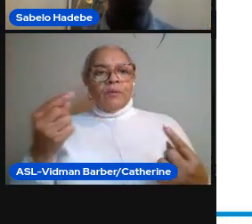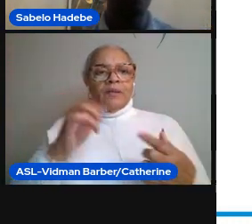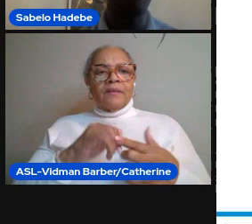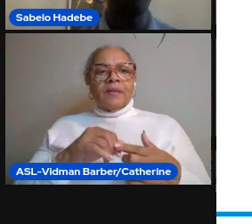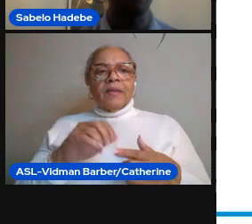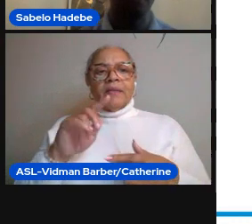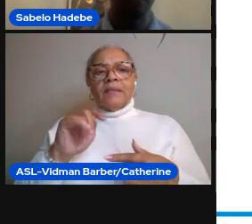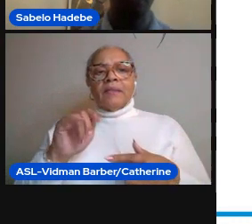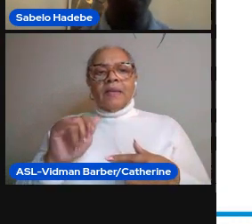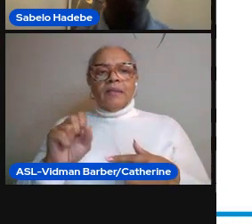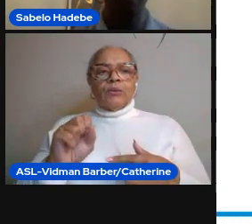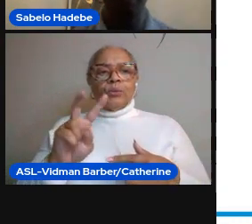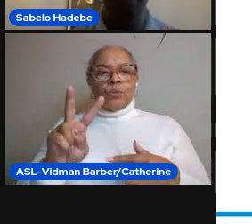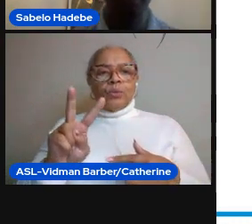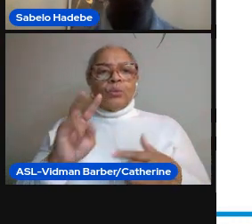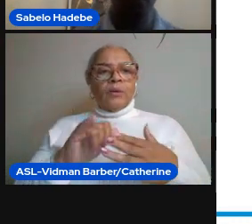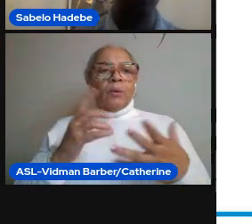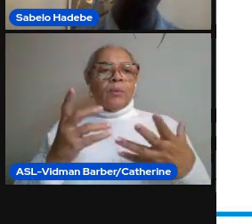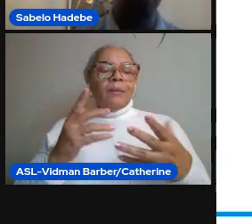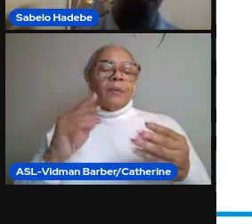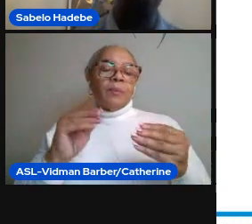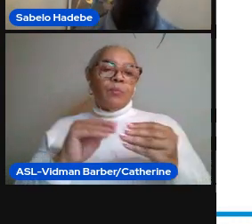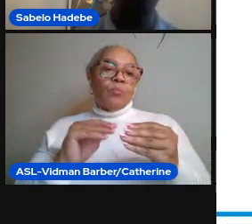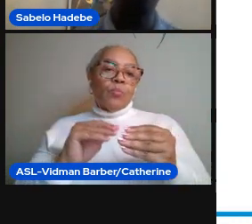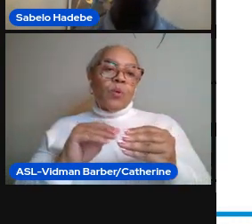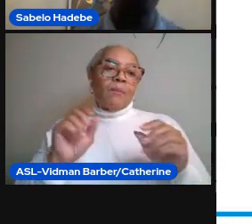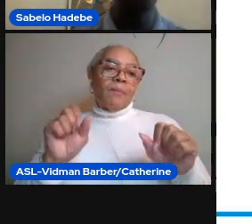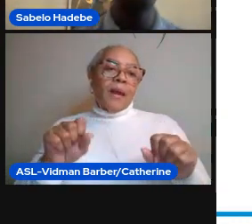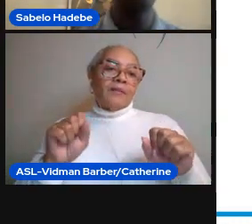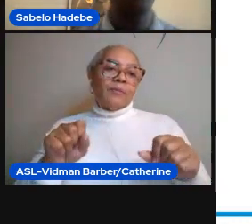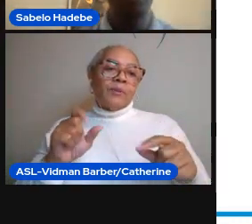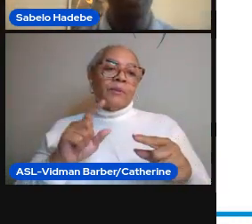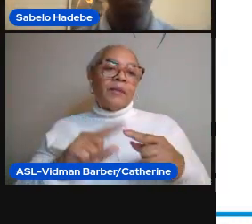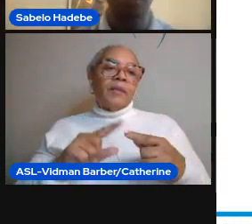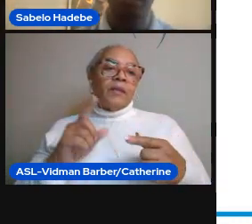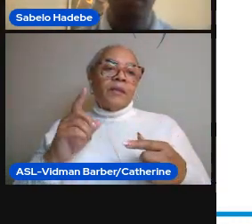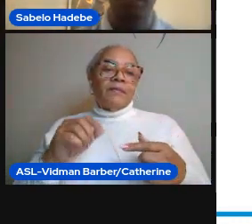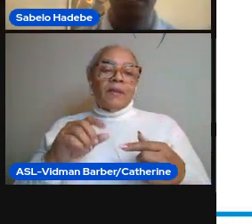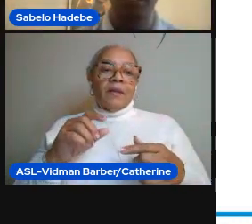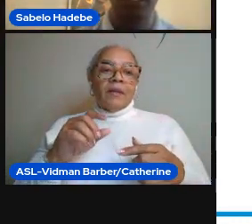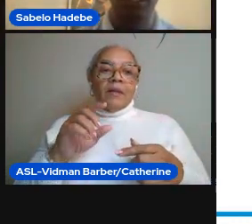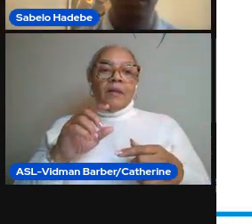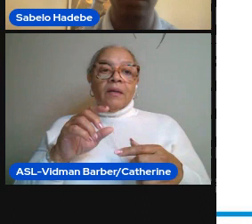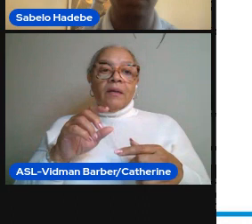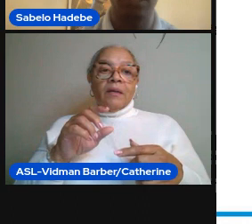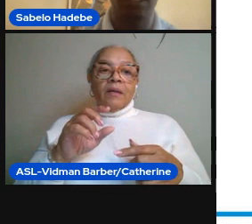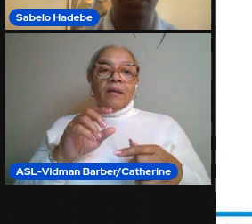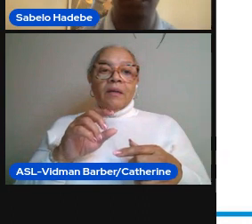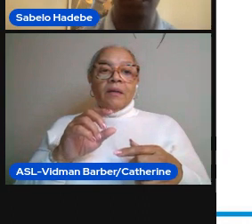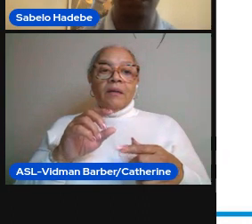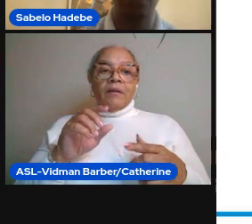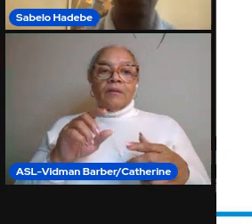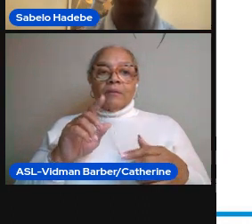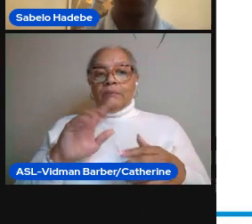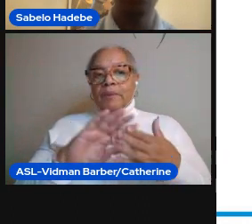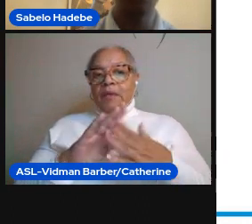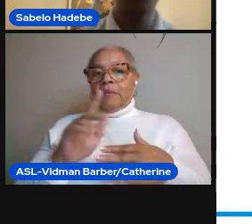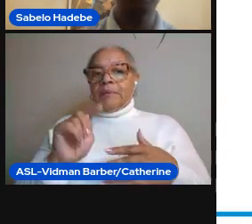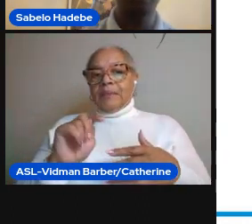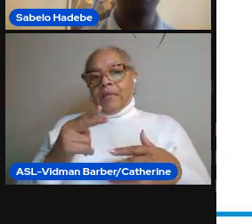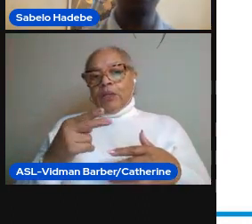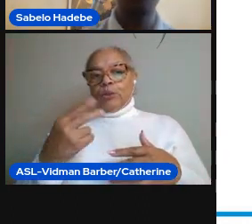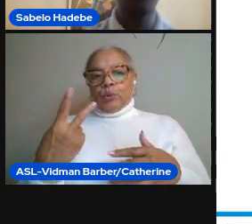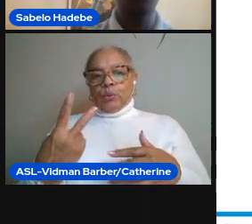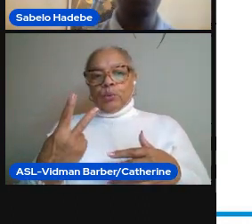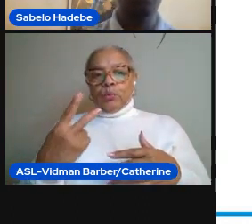likely to become, or in the knockout mice, they're more likely to become Th2 cells. So